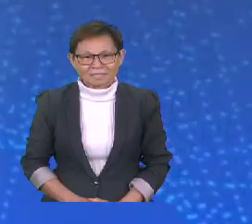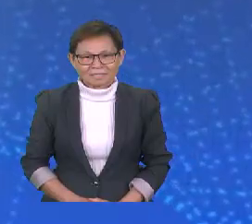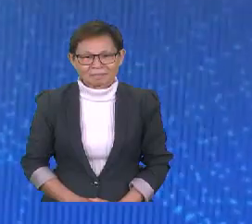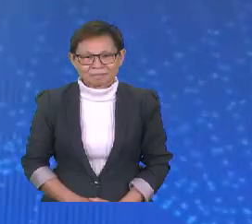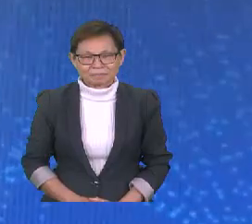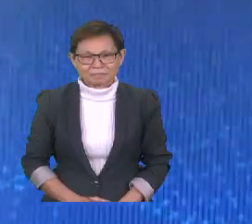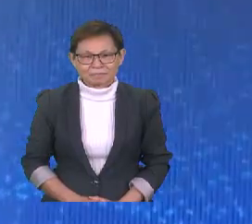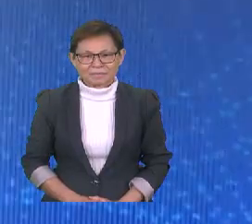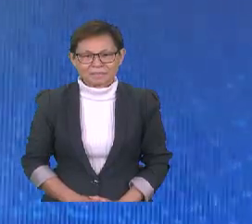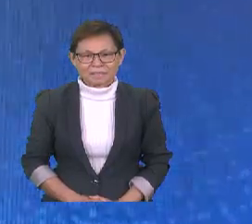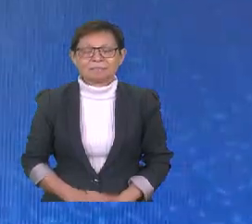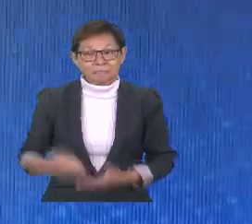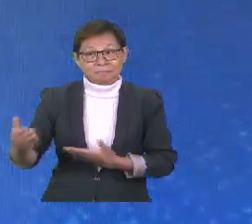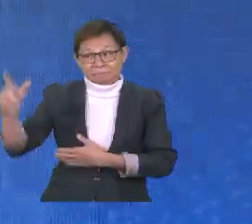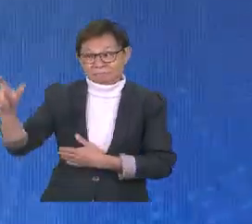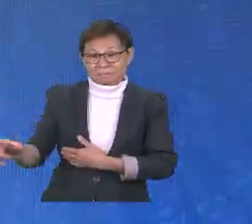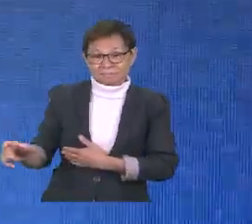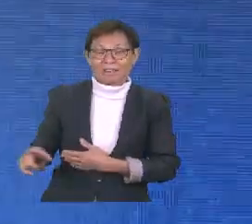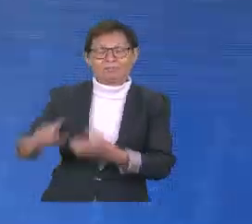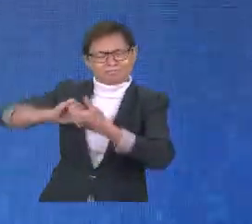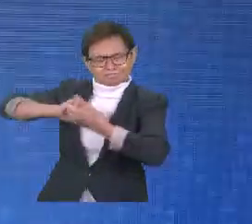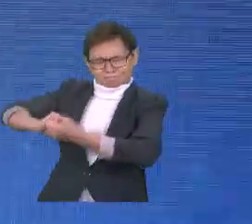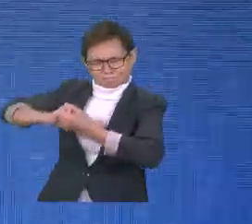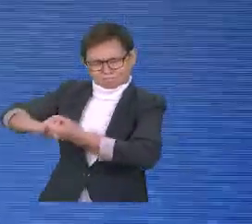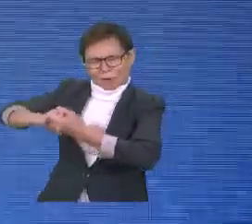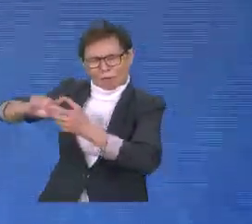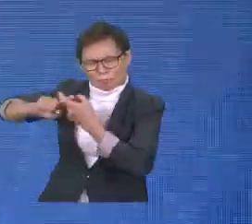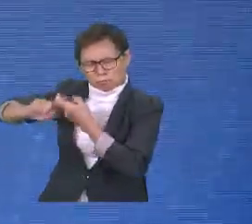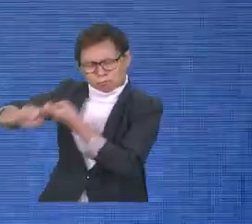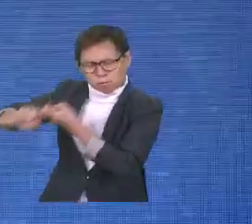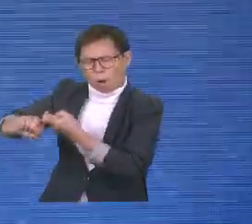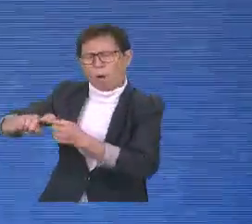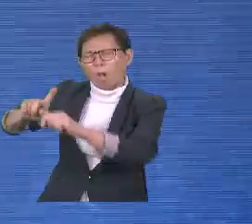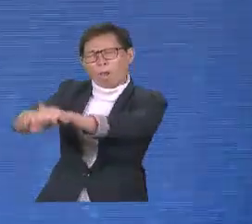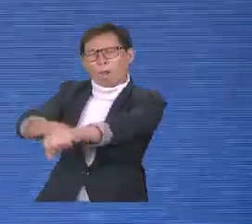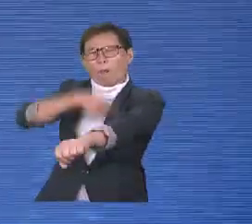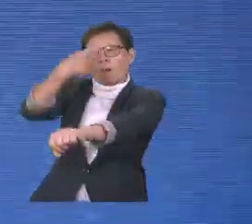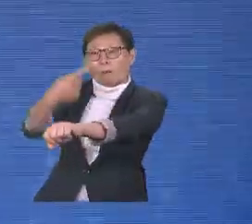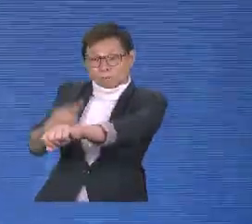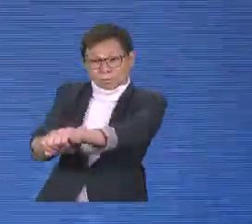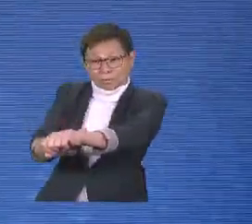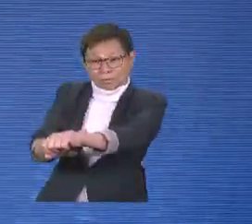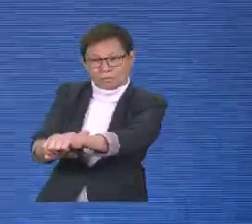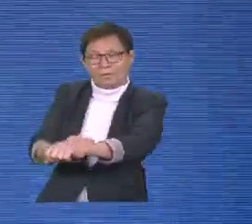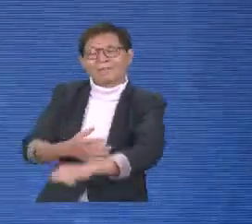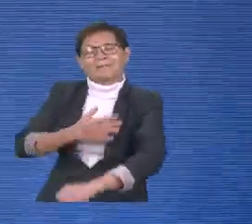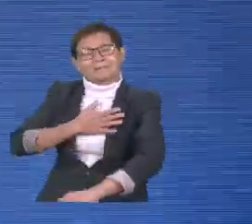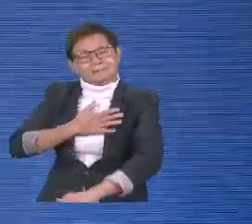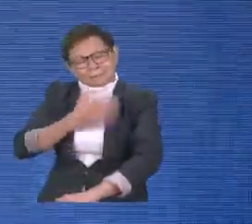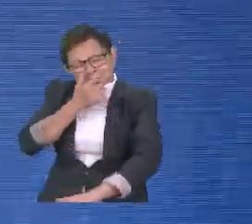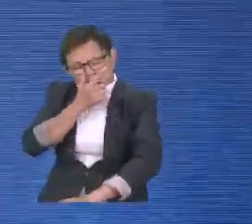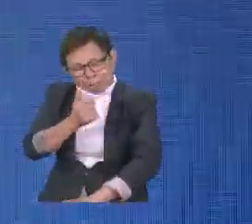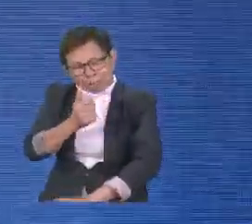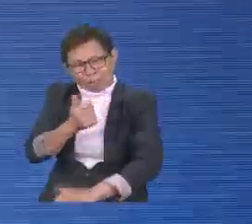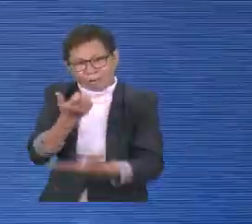Tenon, who has been a dear friend for a long time and very passionate about